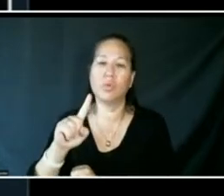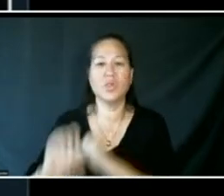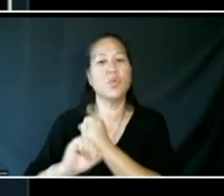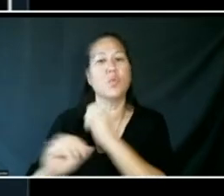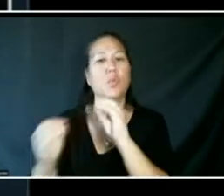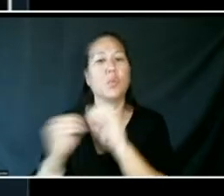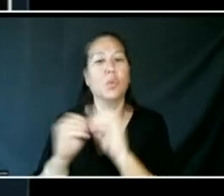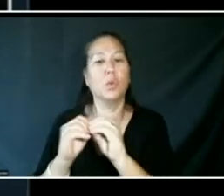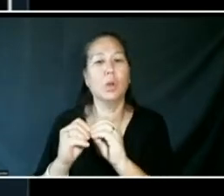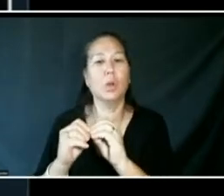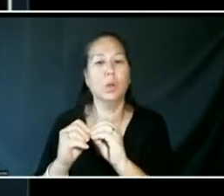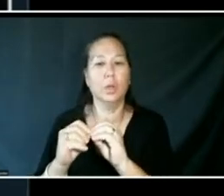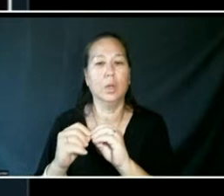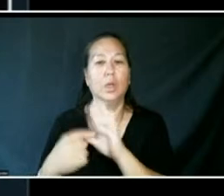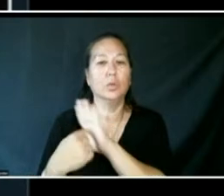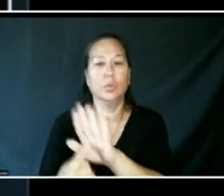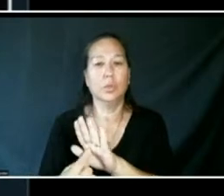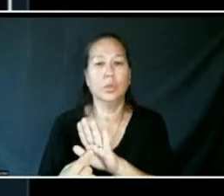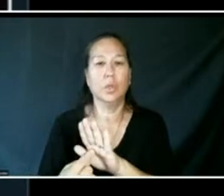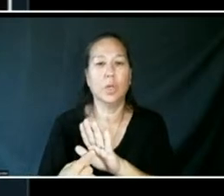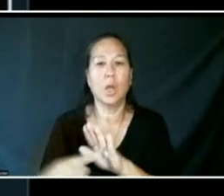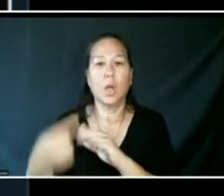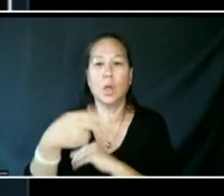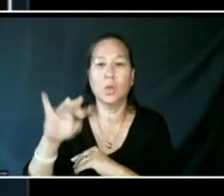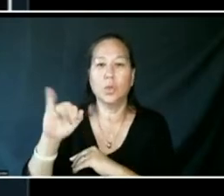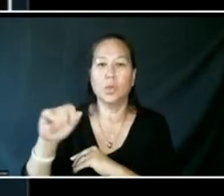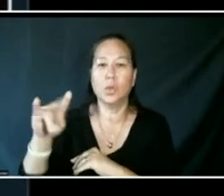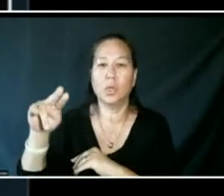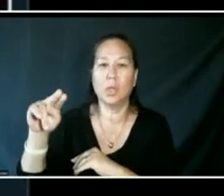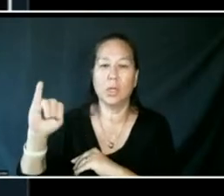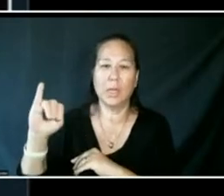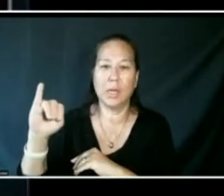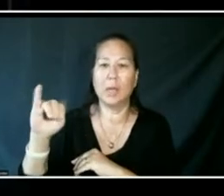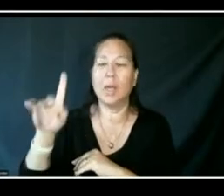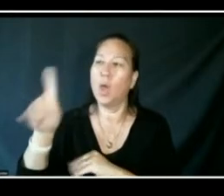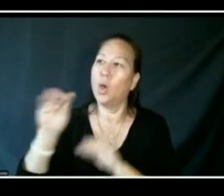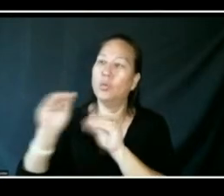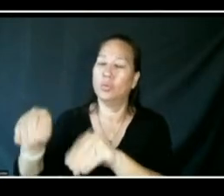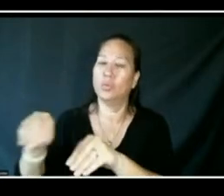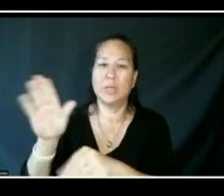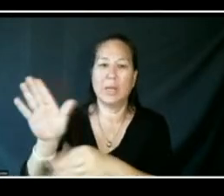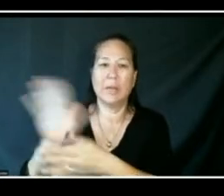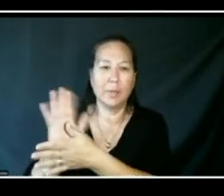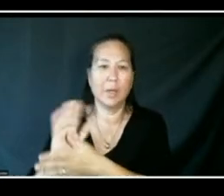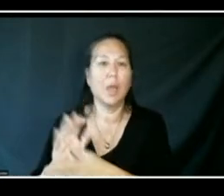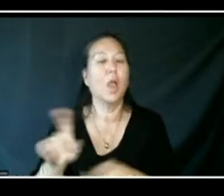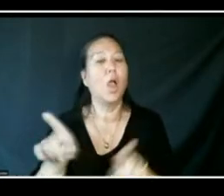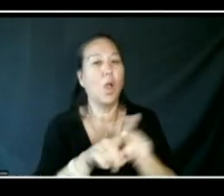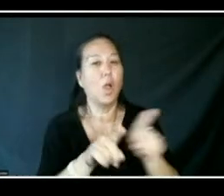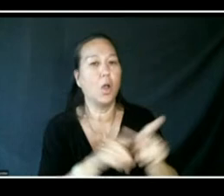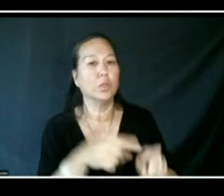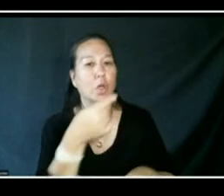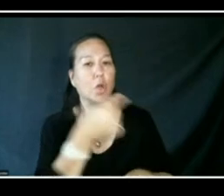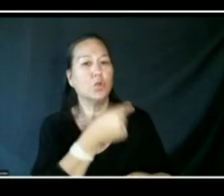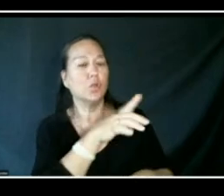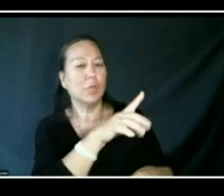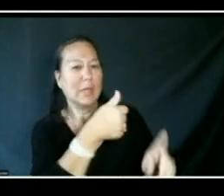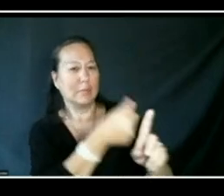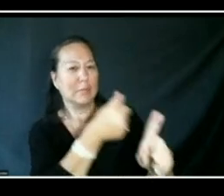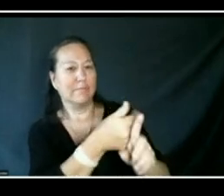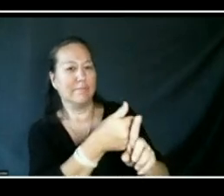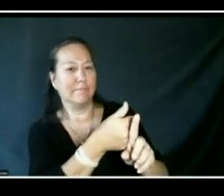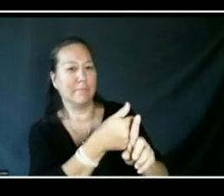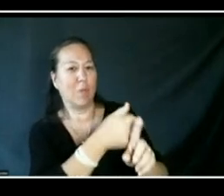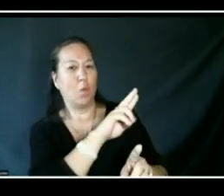Giuliani likewise pushed out his testimony on social media As you can see in this tweet, Mr. Giuliani wrote that it was,